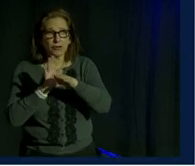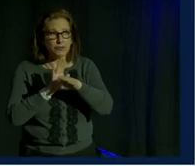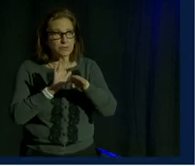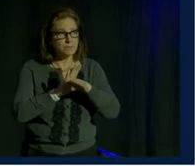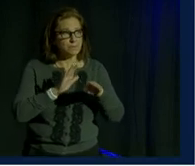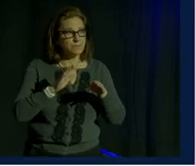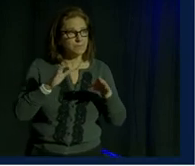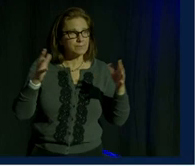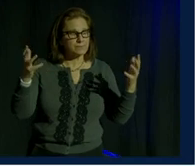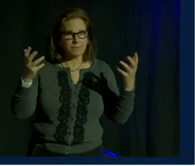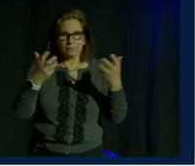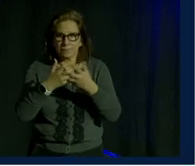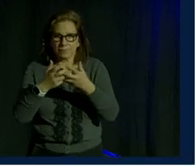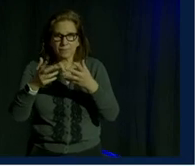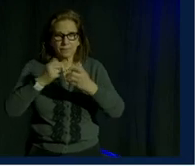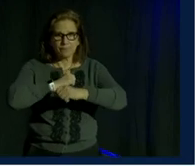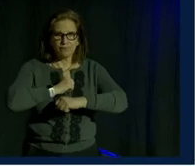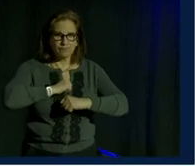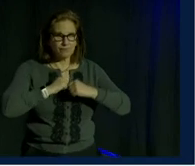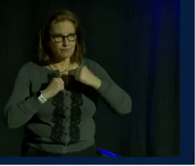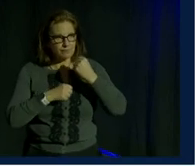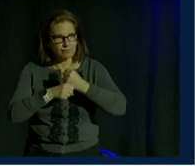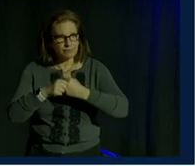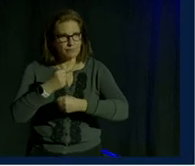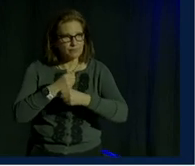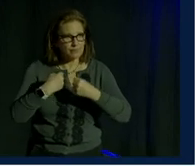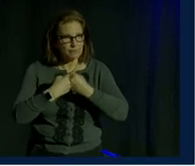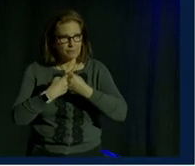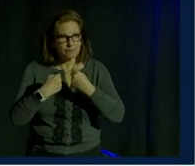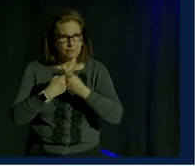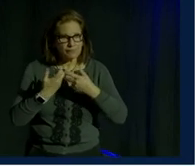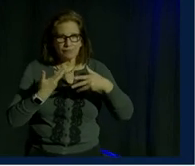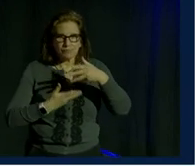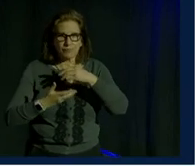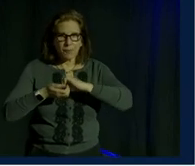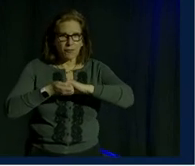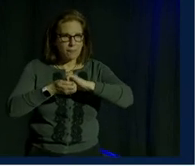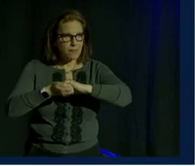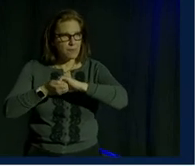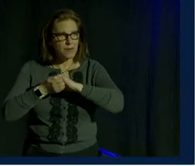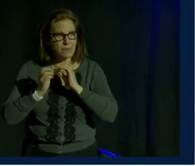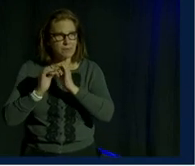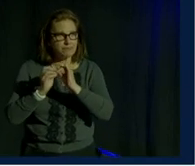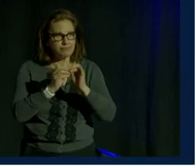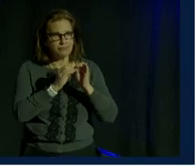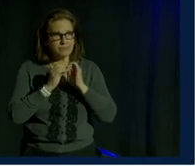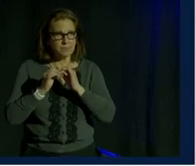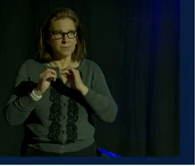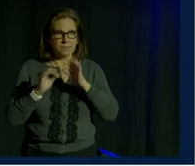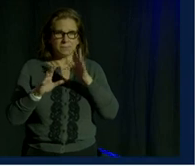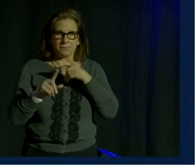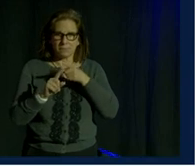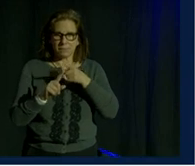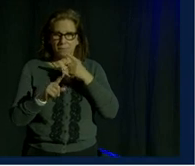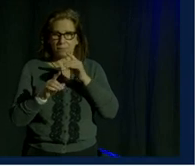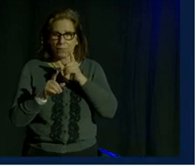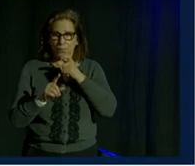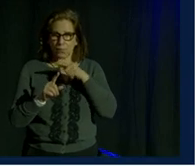virtual networking session. The session will be an opportunity for developers to virtually rub elbows with